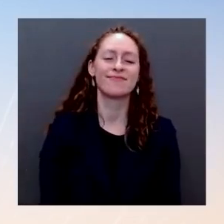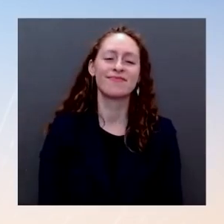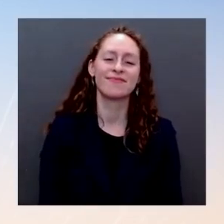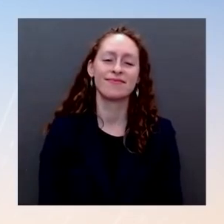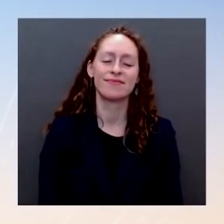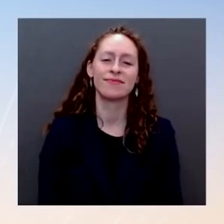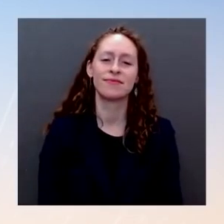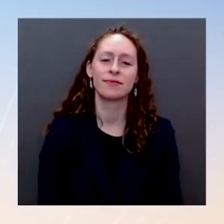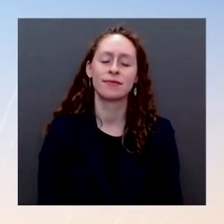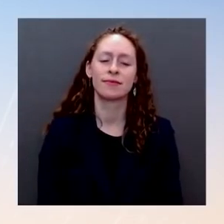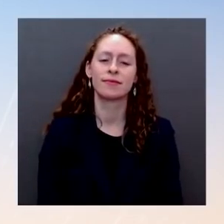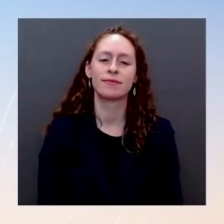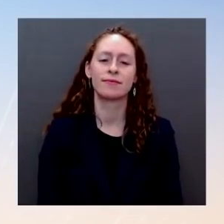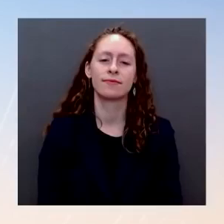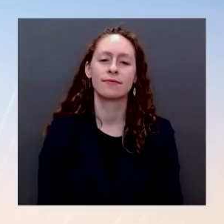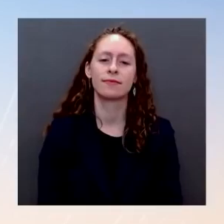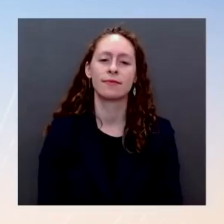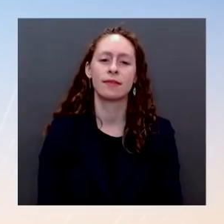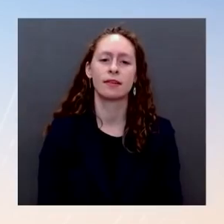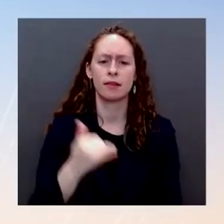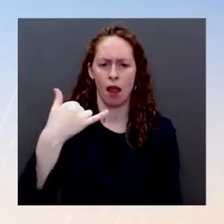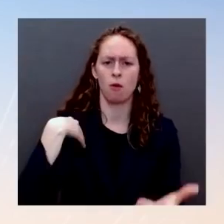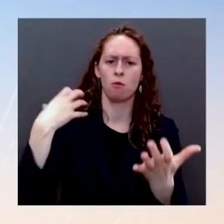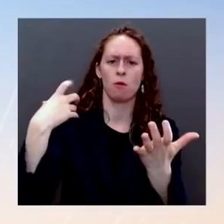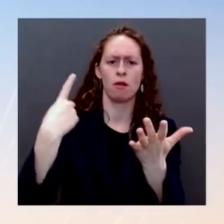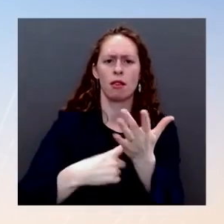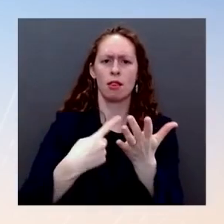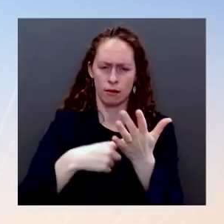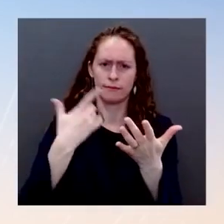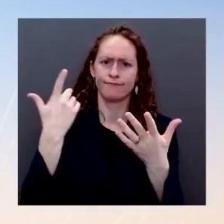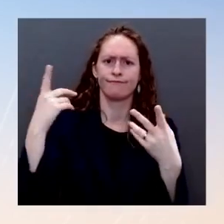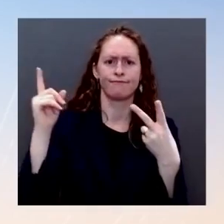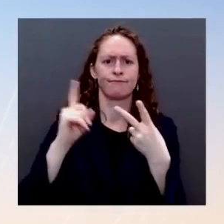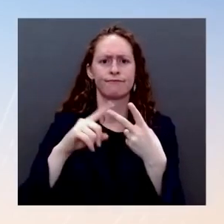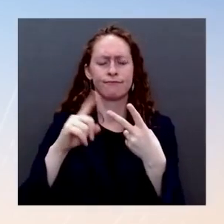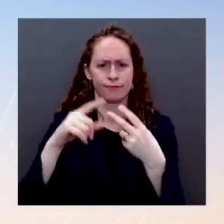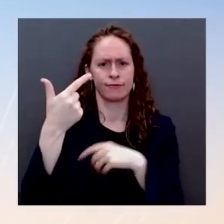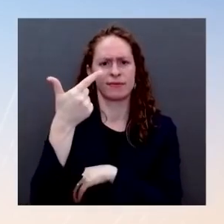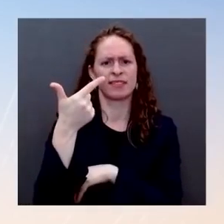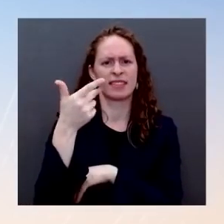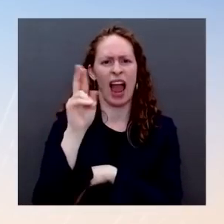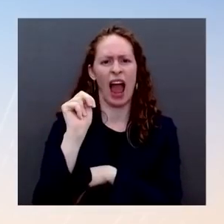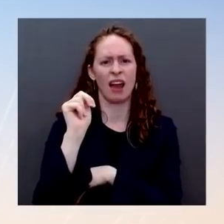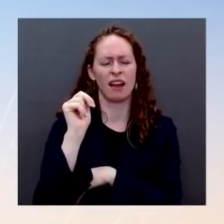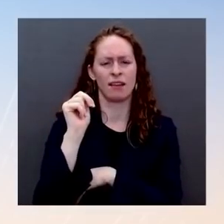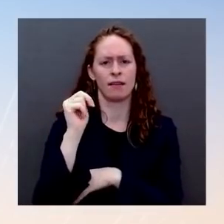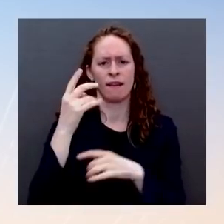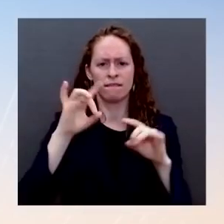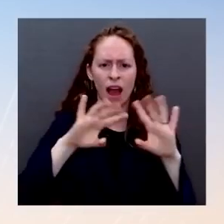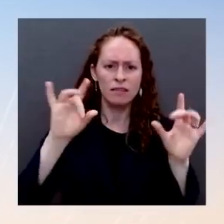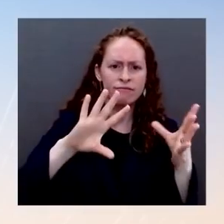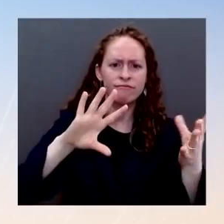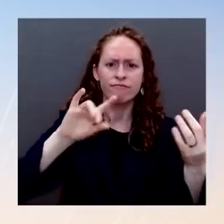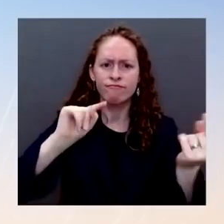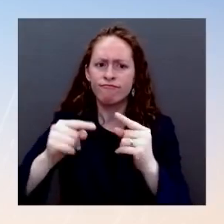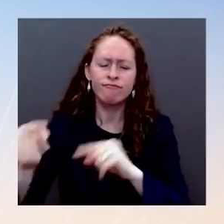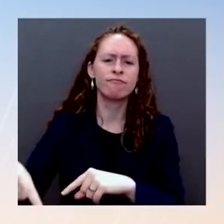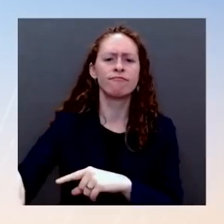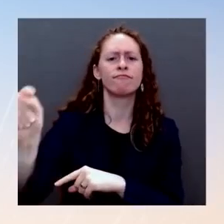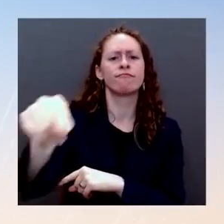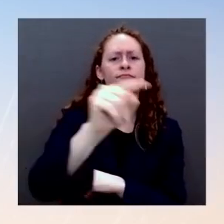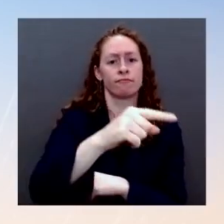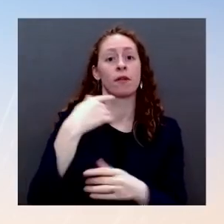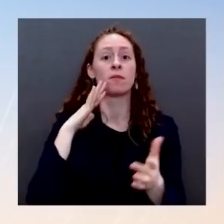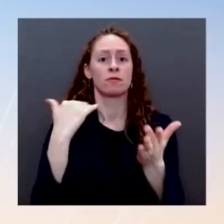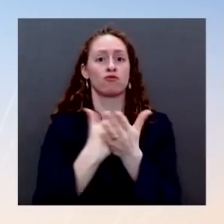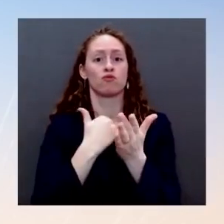of the wrong hands. First, they issued a final rule making clear that federally licensed firearms dealers must sell safe storage